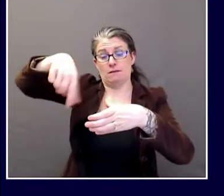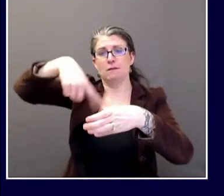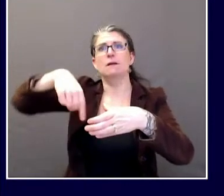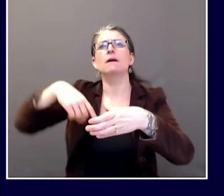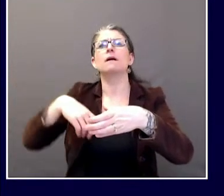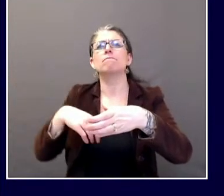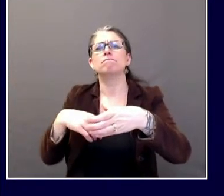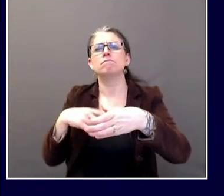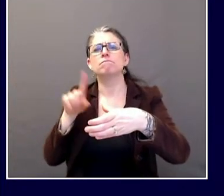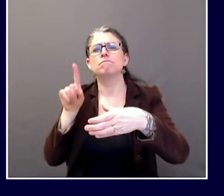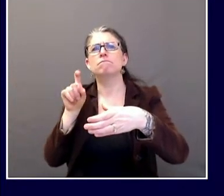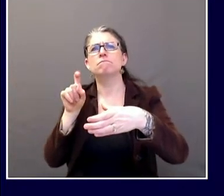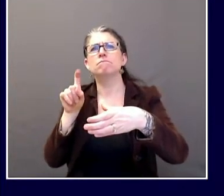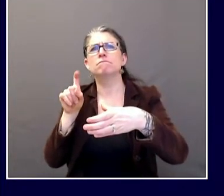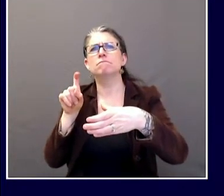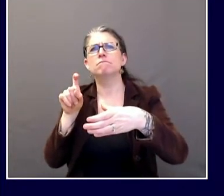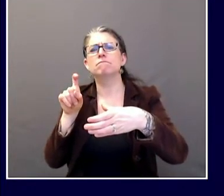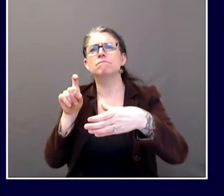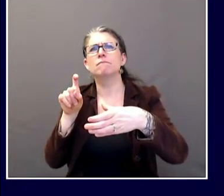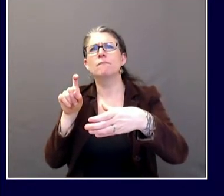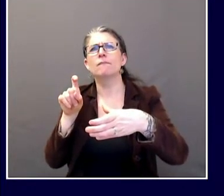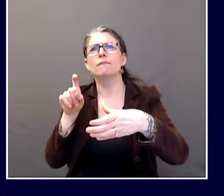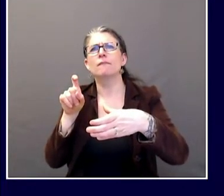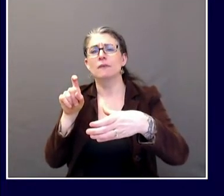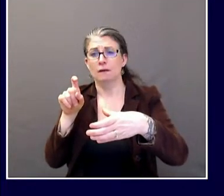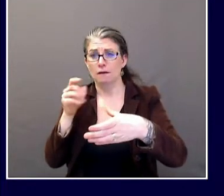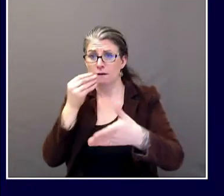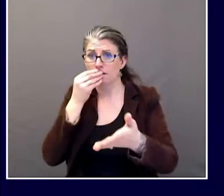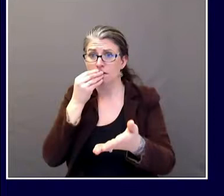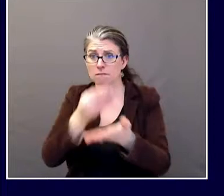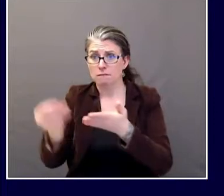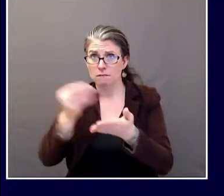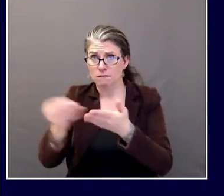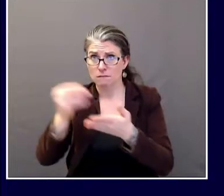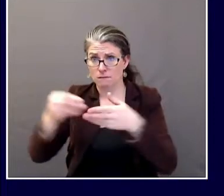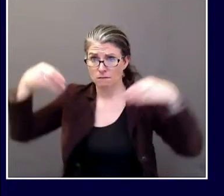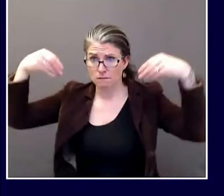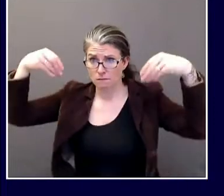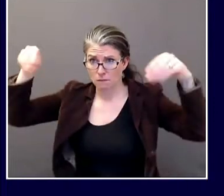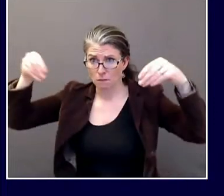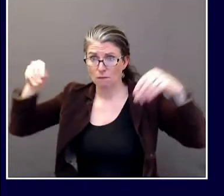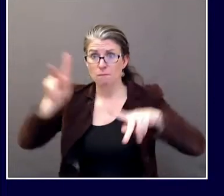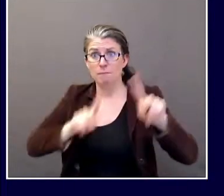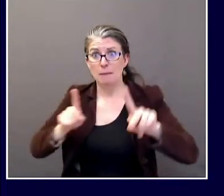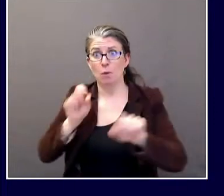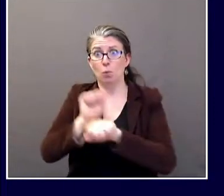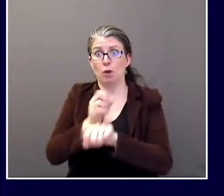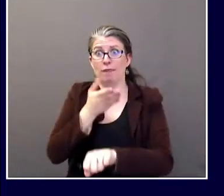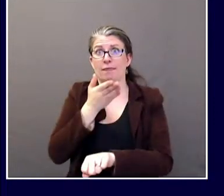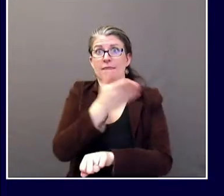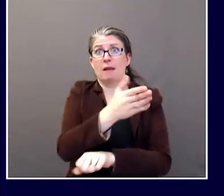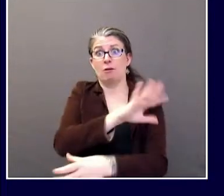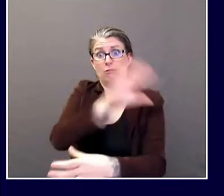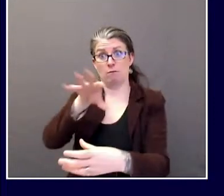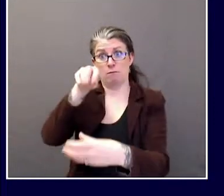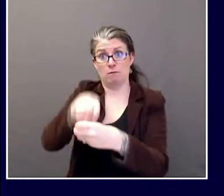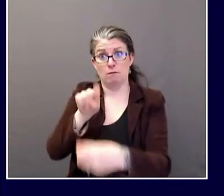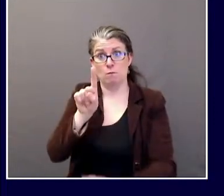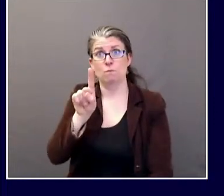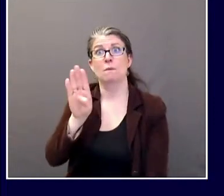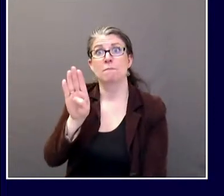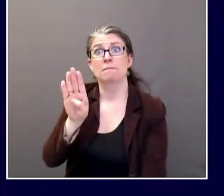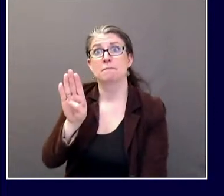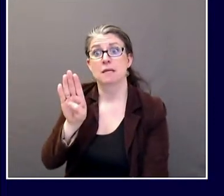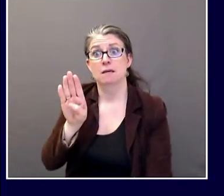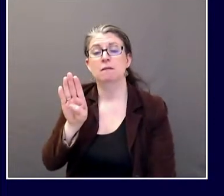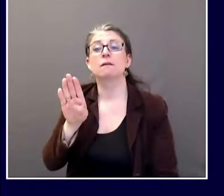a question about, are food pantry employees going to be included in that phase 1B, like a grocery store worker or a critical frontline